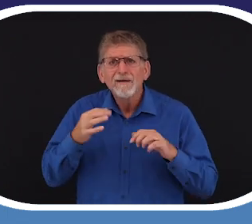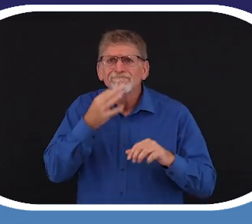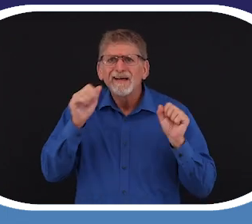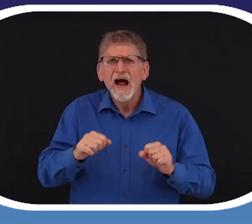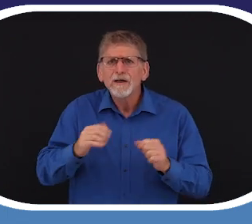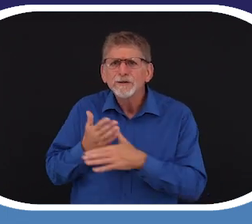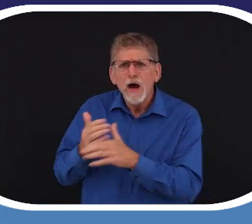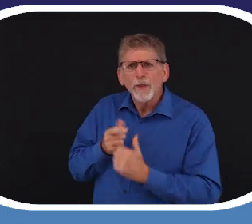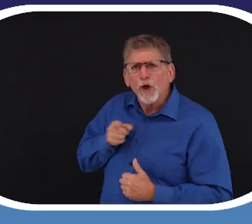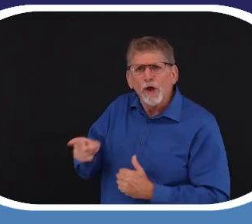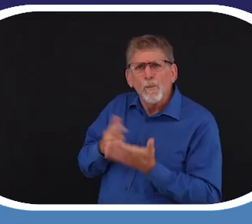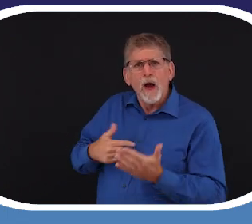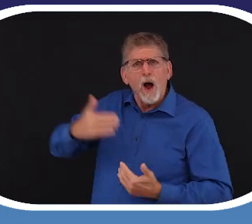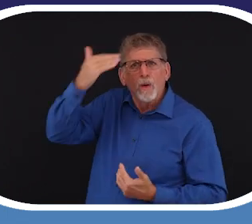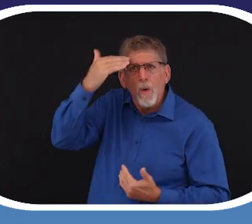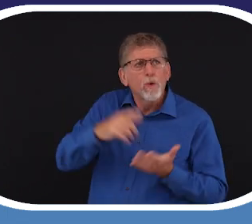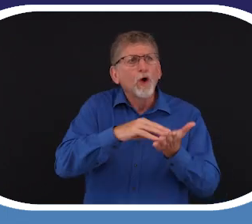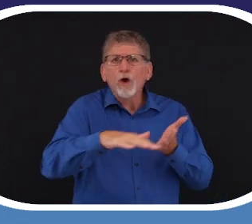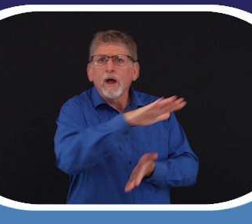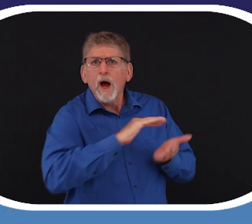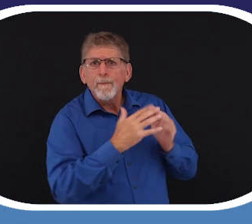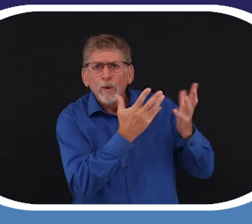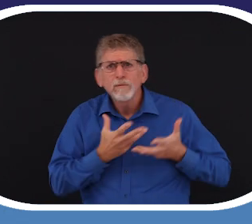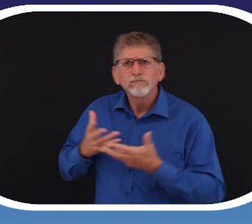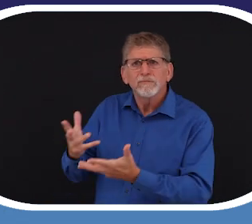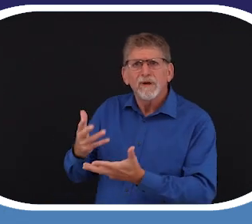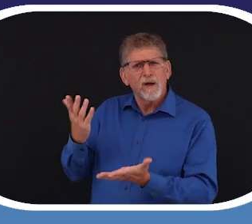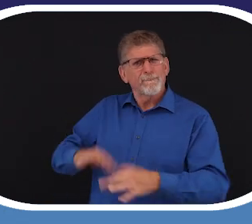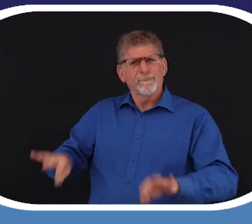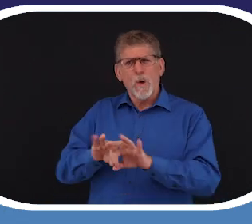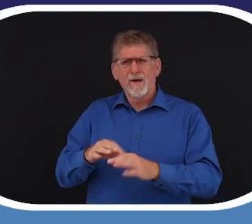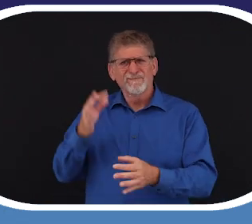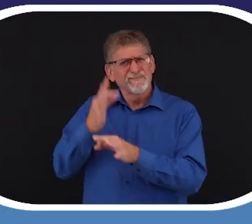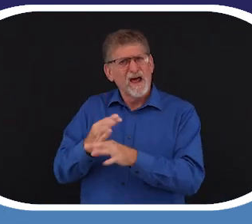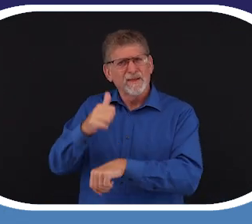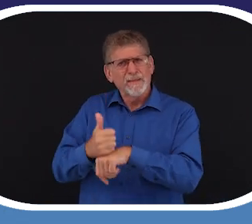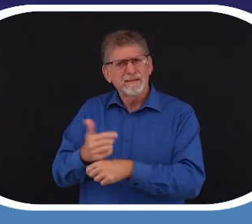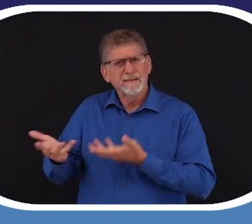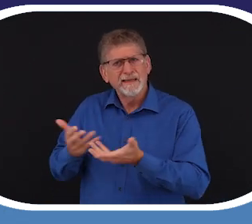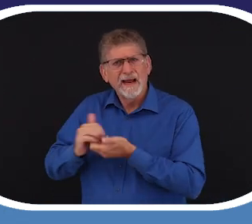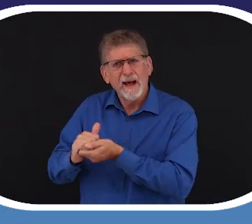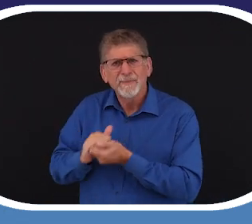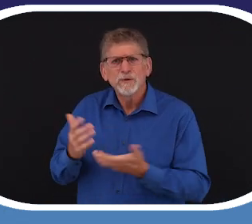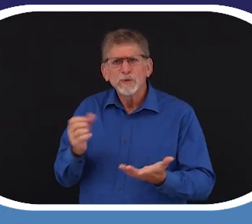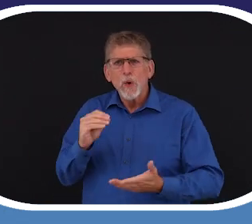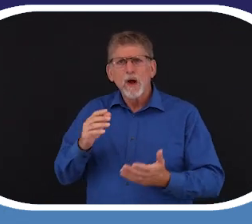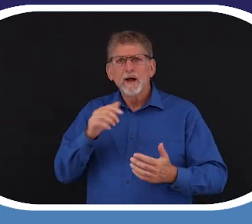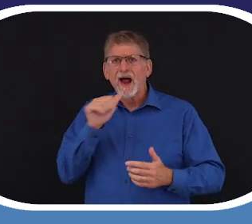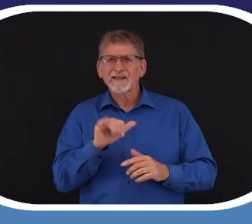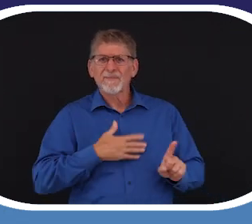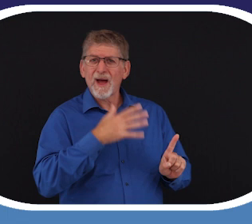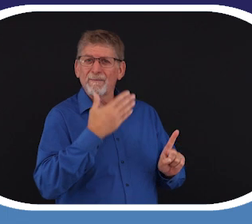learned from community members, what I knew about the importance of faith-based engagement. And so unlike my birth mother, who was not able to attend my college